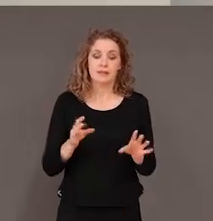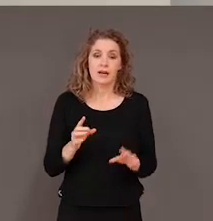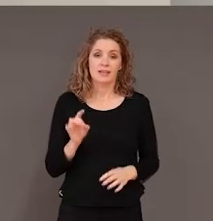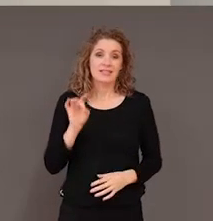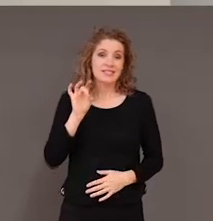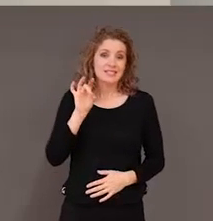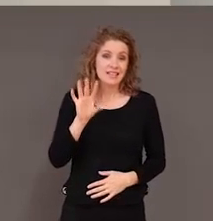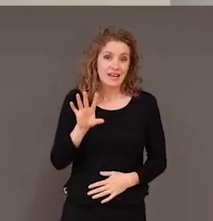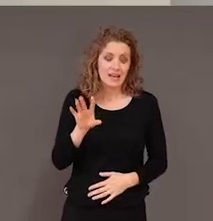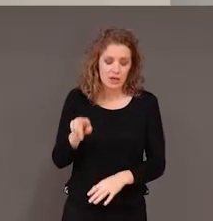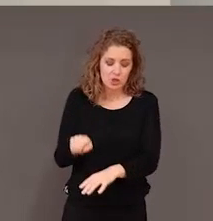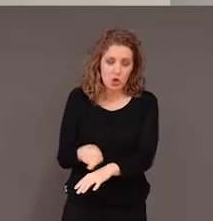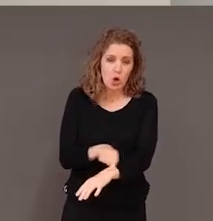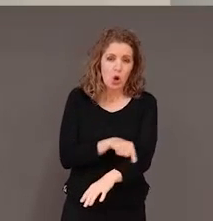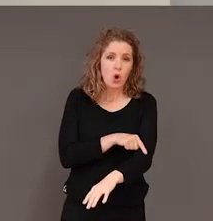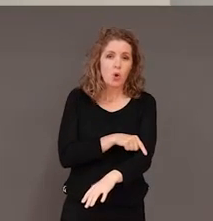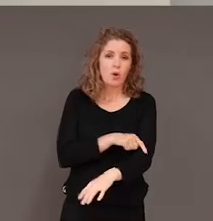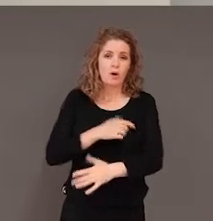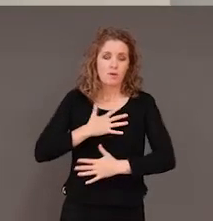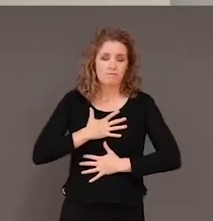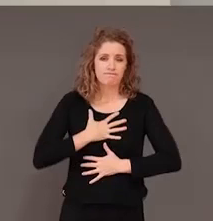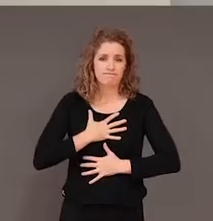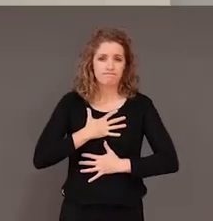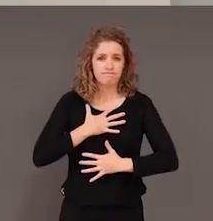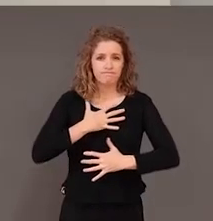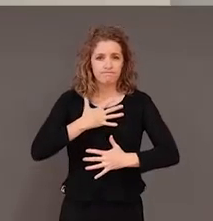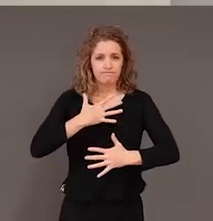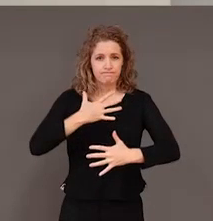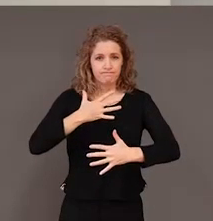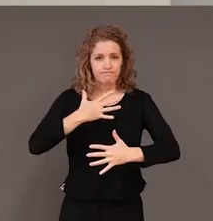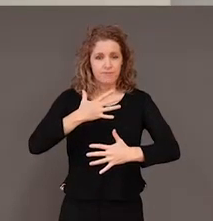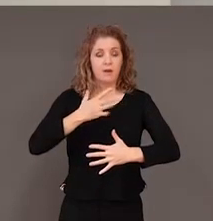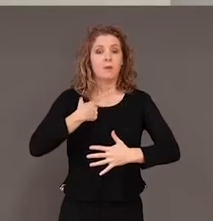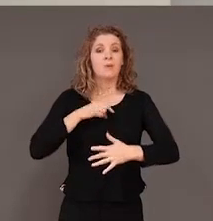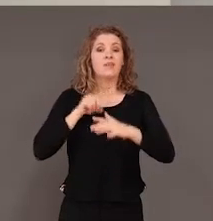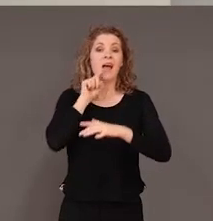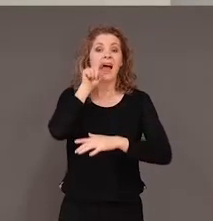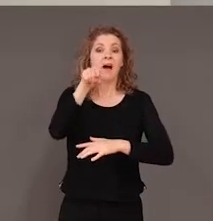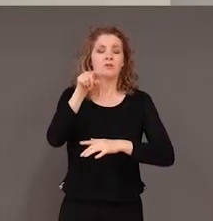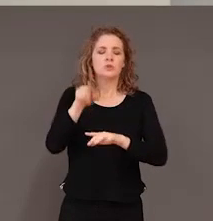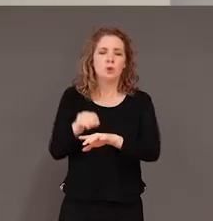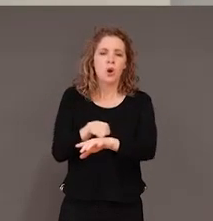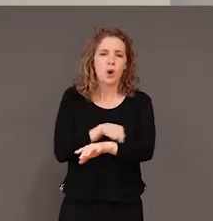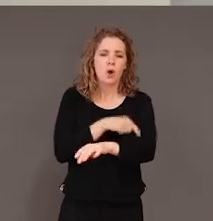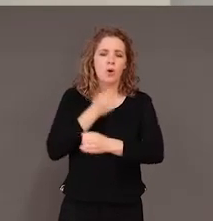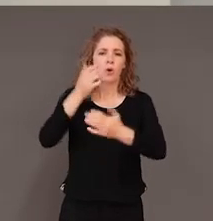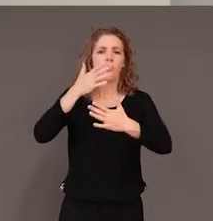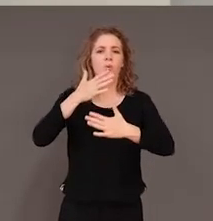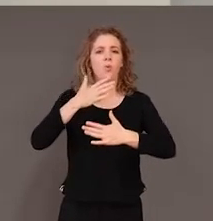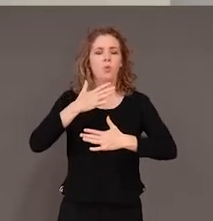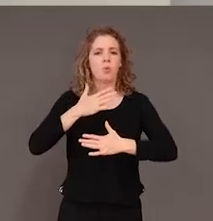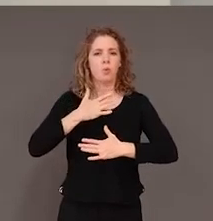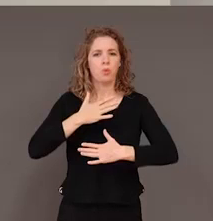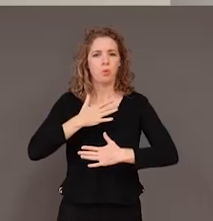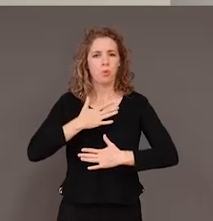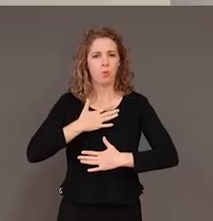Start off by taking 10 slow deep breaths with focus on breathing out as slowly as possible